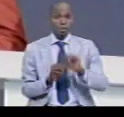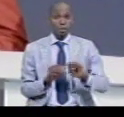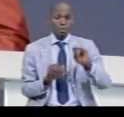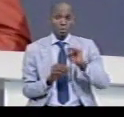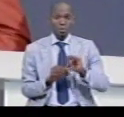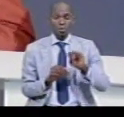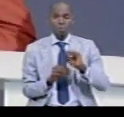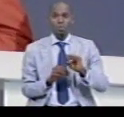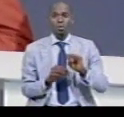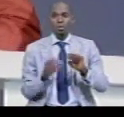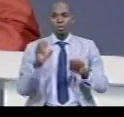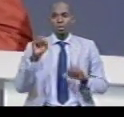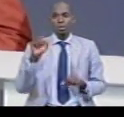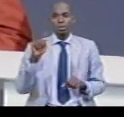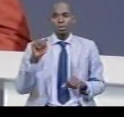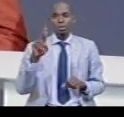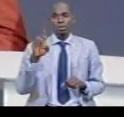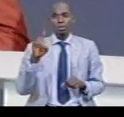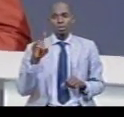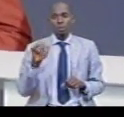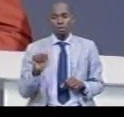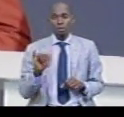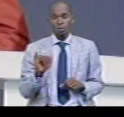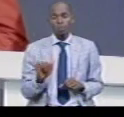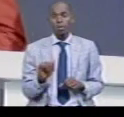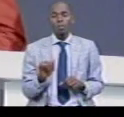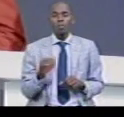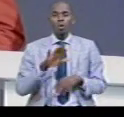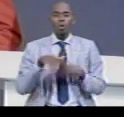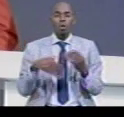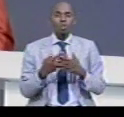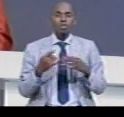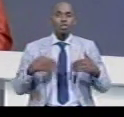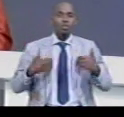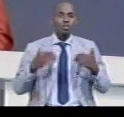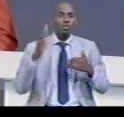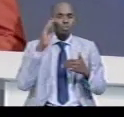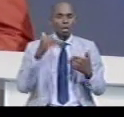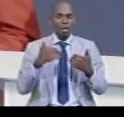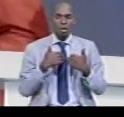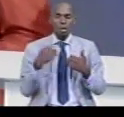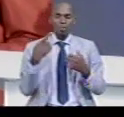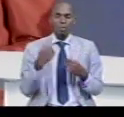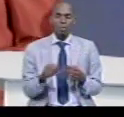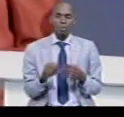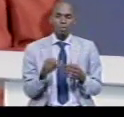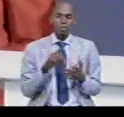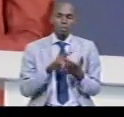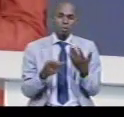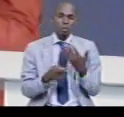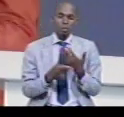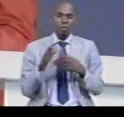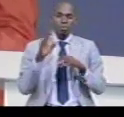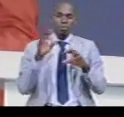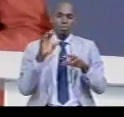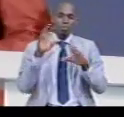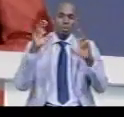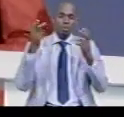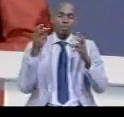are going to have a program titled Youth Impact. It was changed